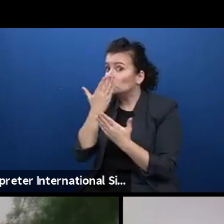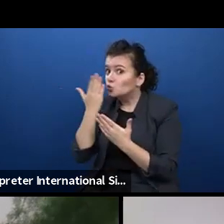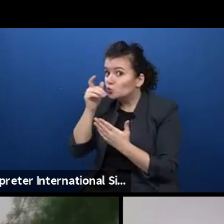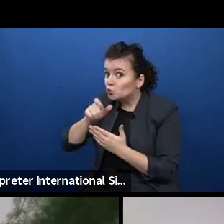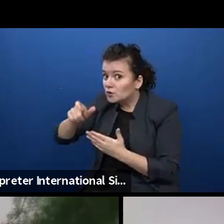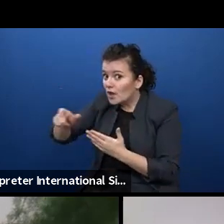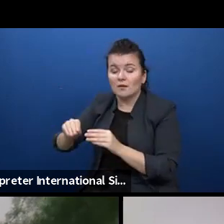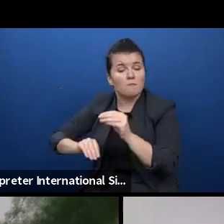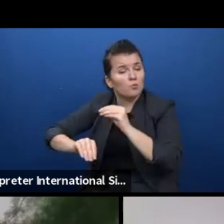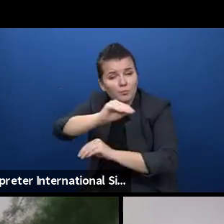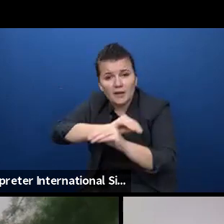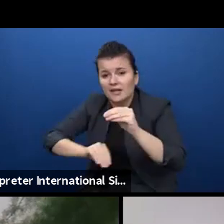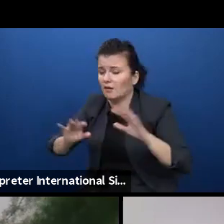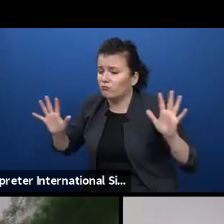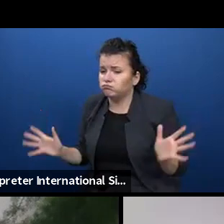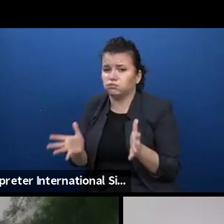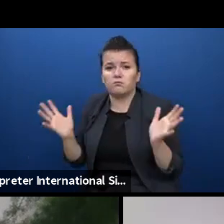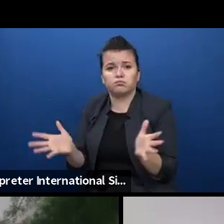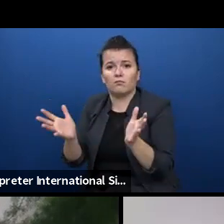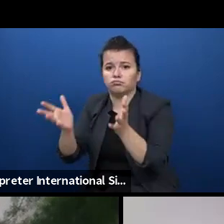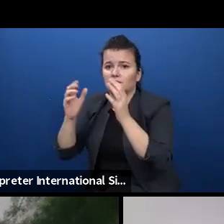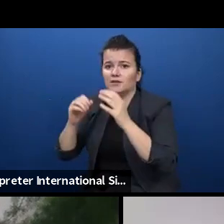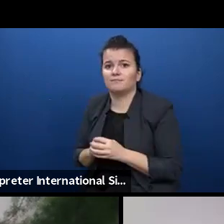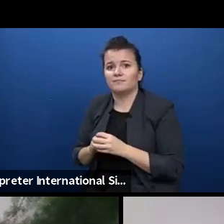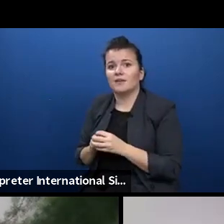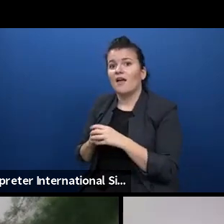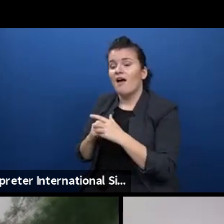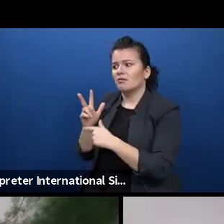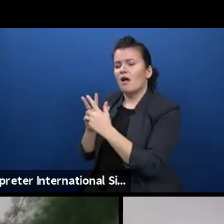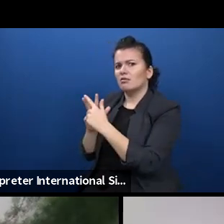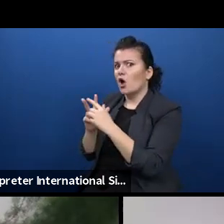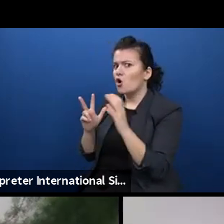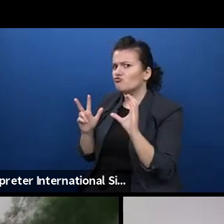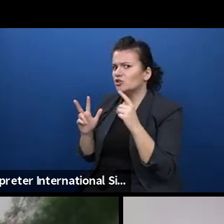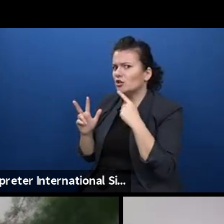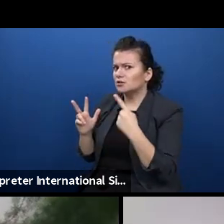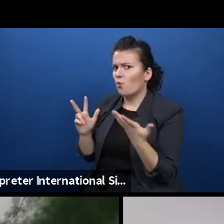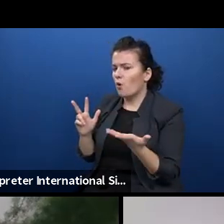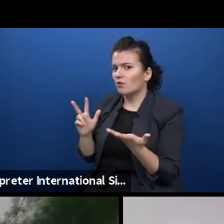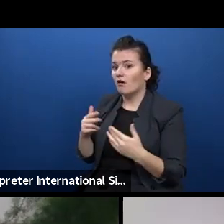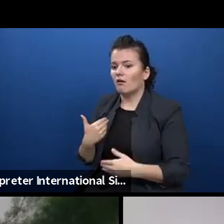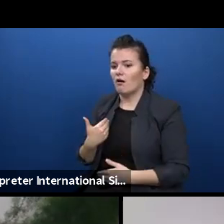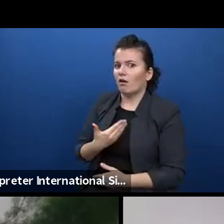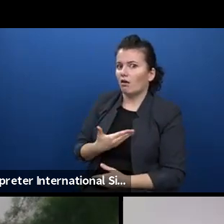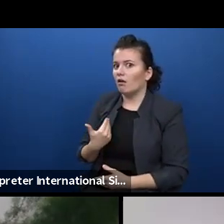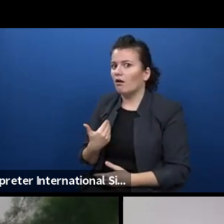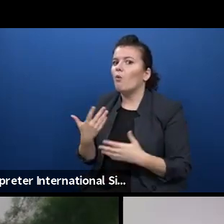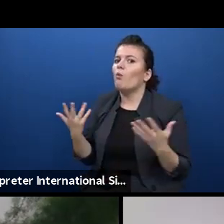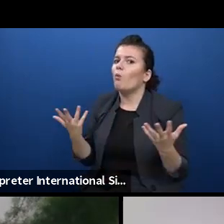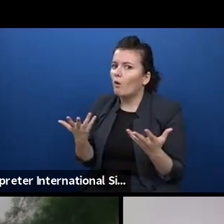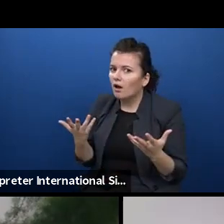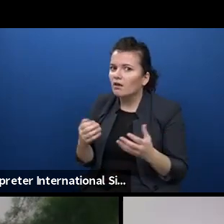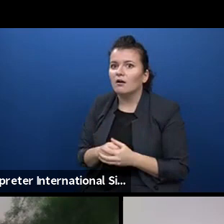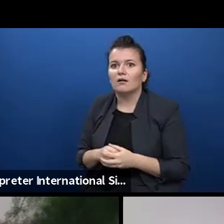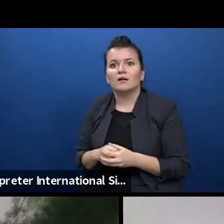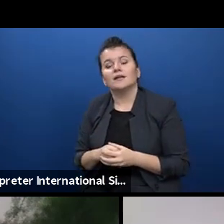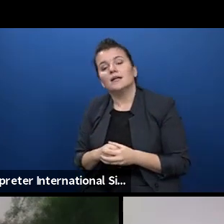also pictured out. But there are dilemmas of course, but they did